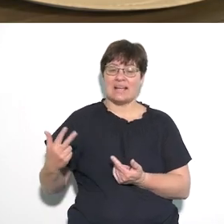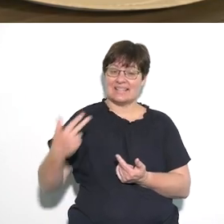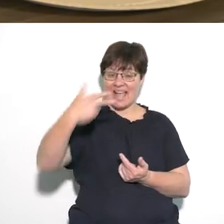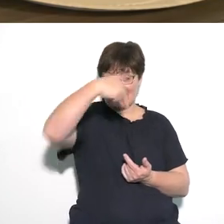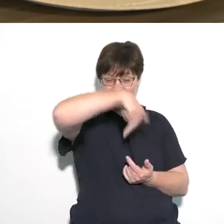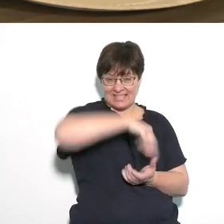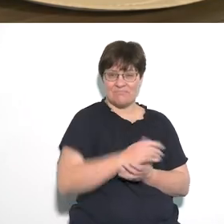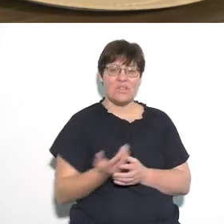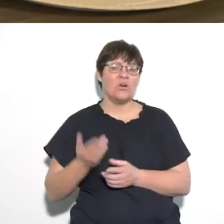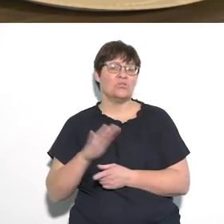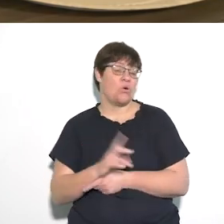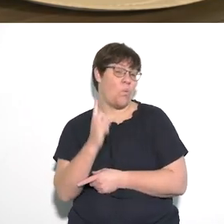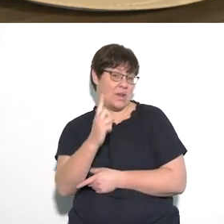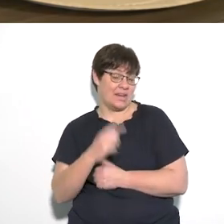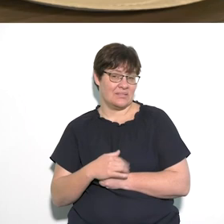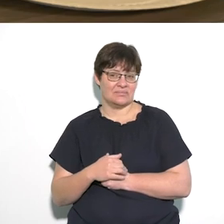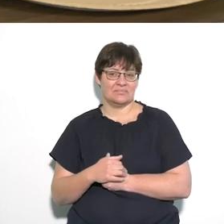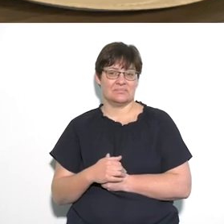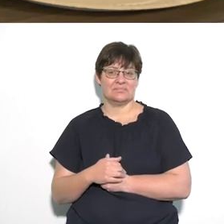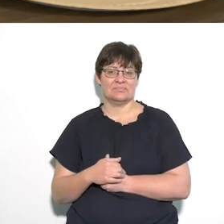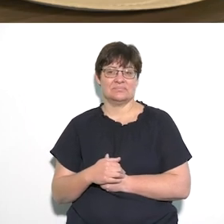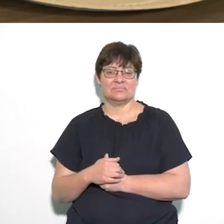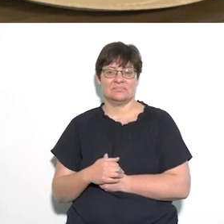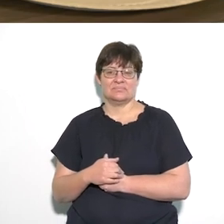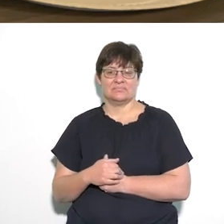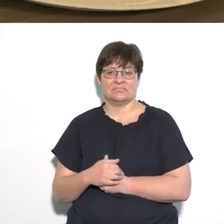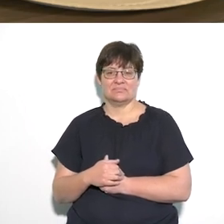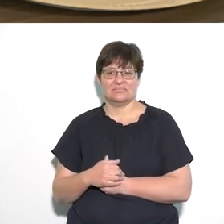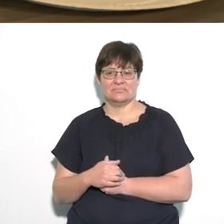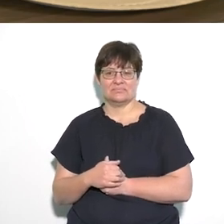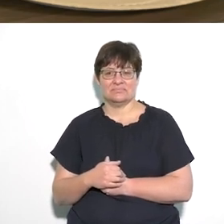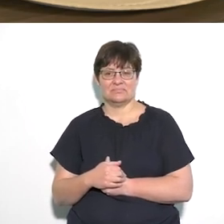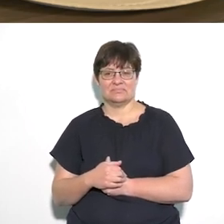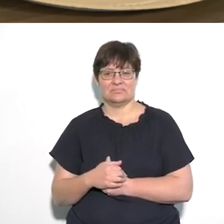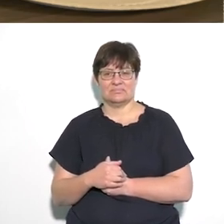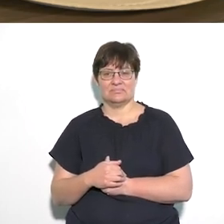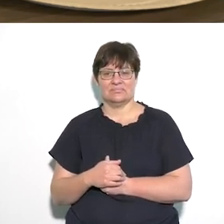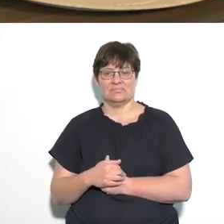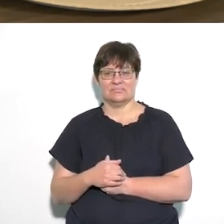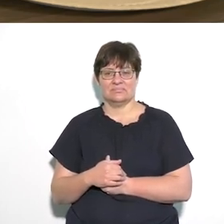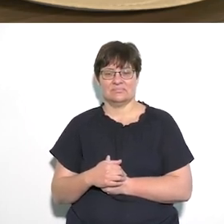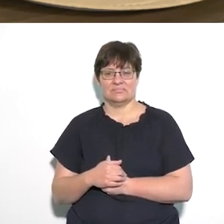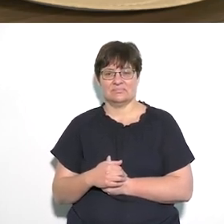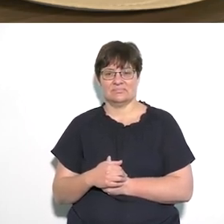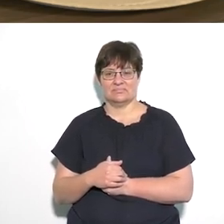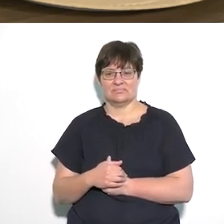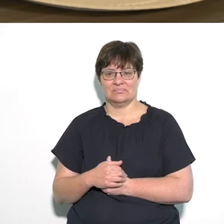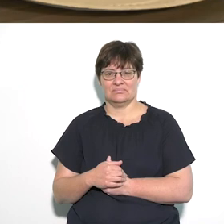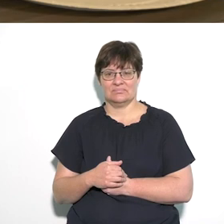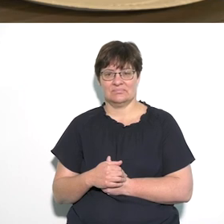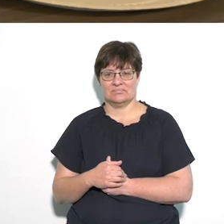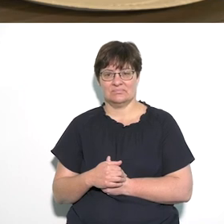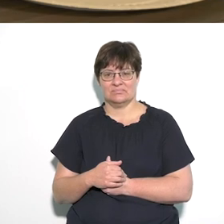around. So I'm just going to show you with one. This is me cutting around it.